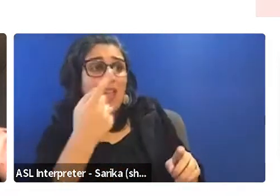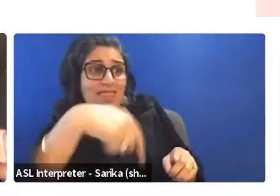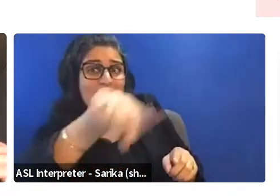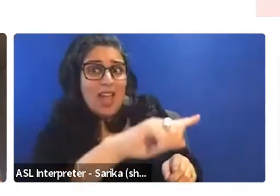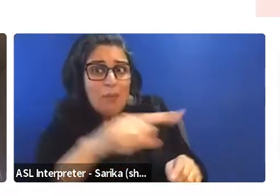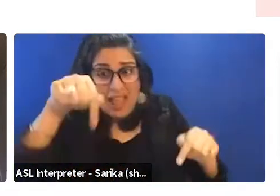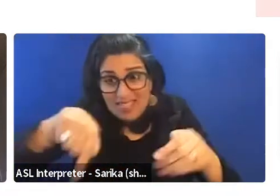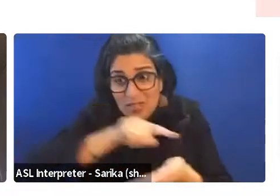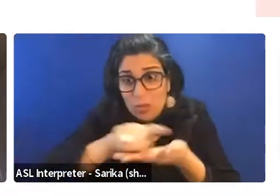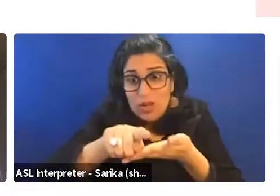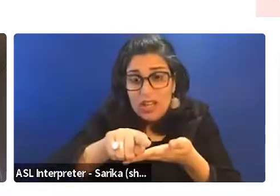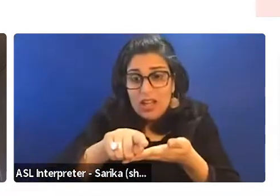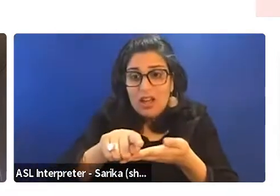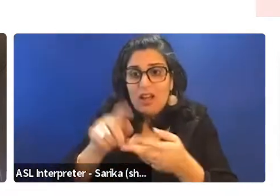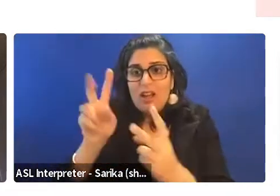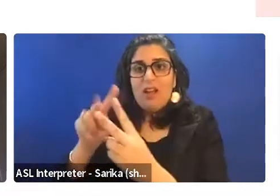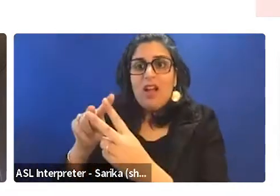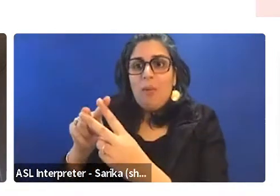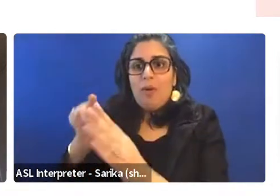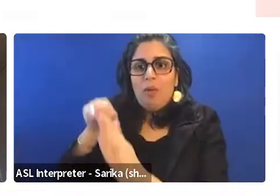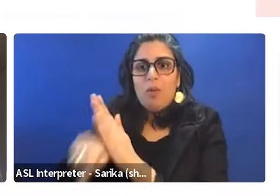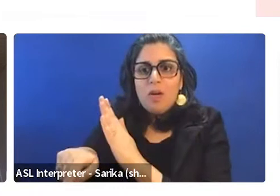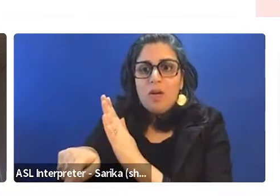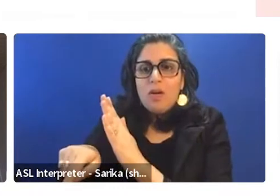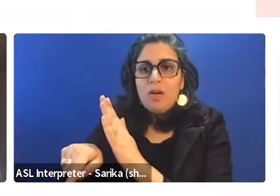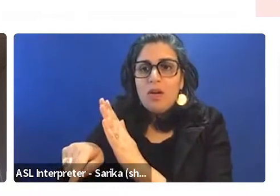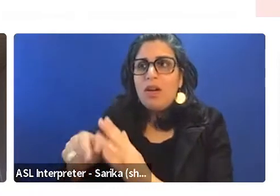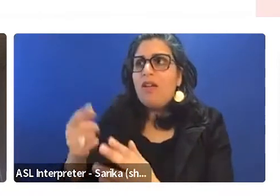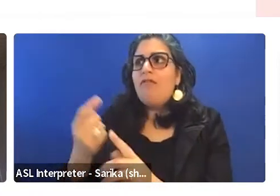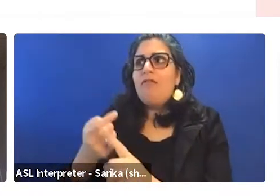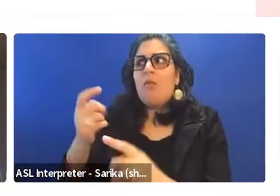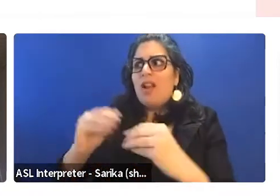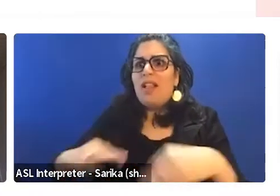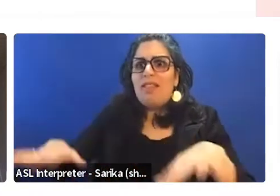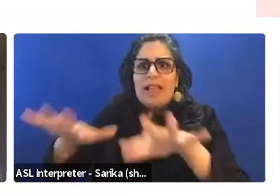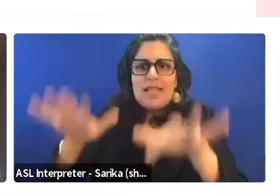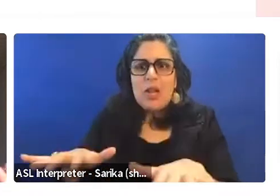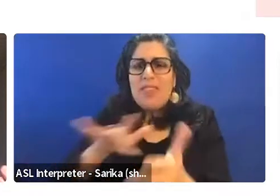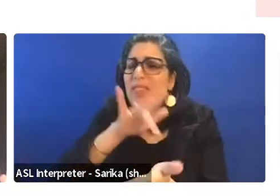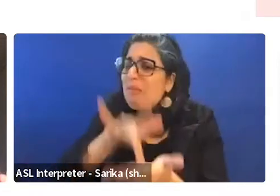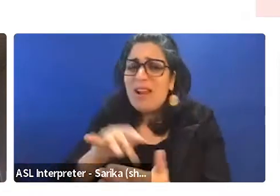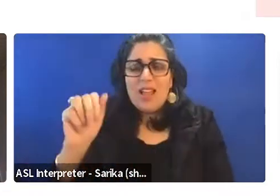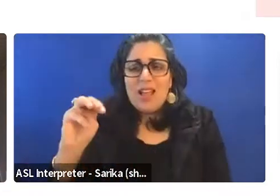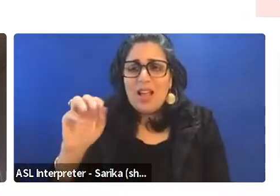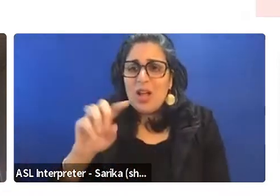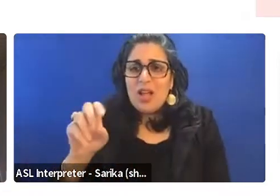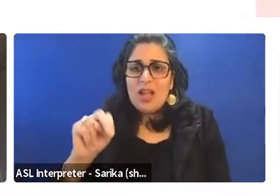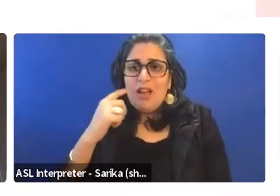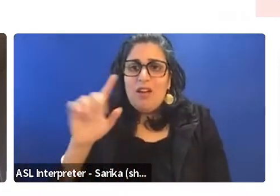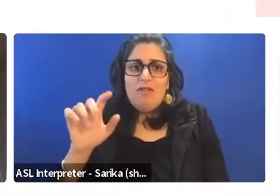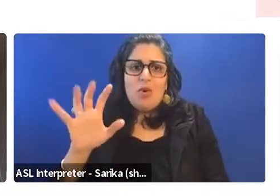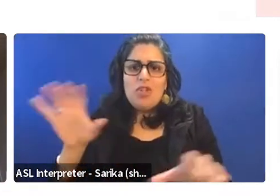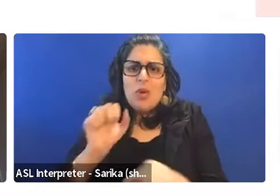this week, a couple was murdered in one of the kind of like land settlements in the middle of the Amazon for doing work to